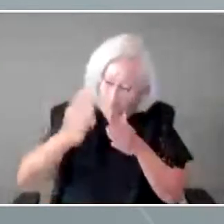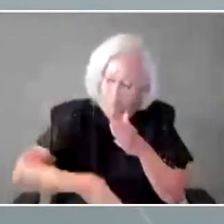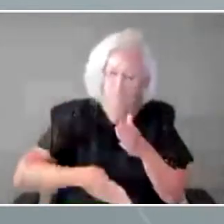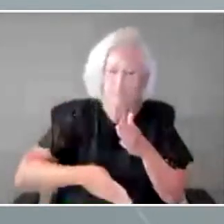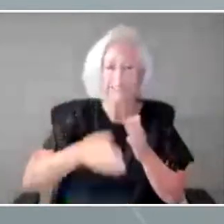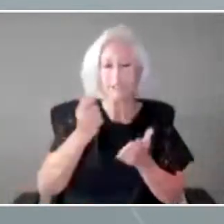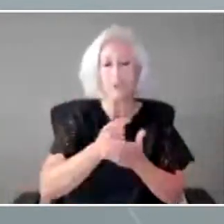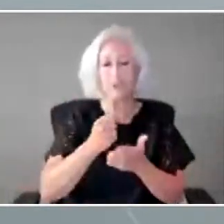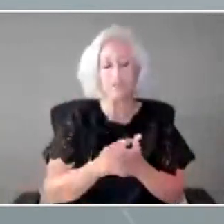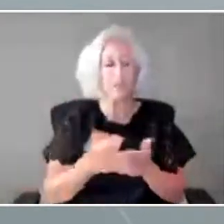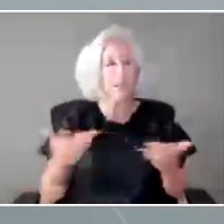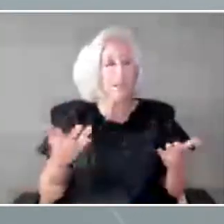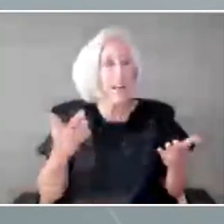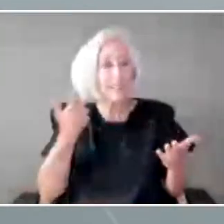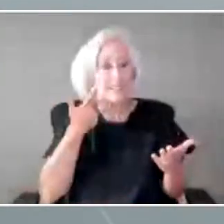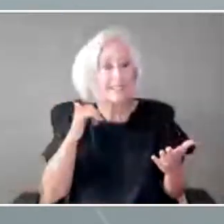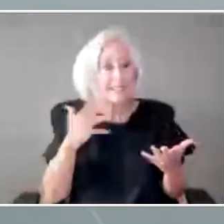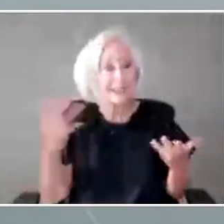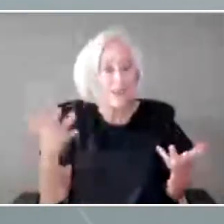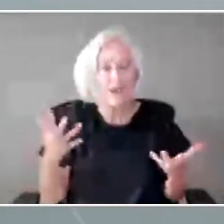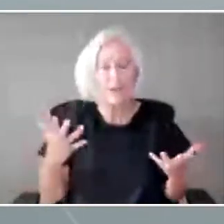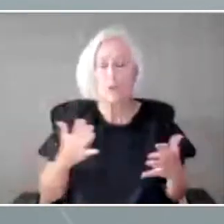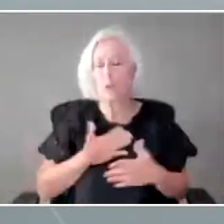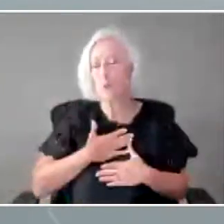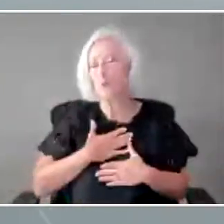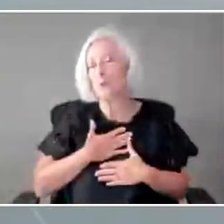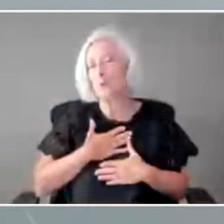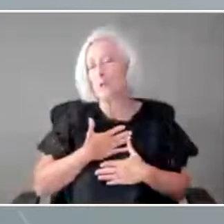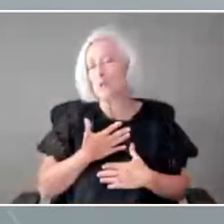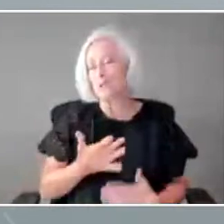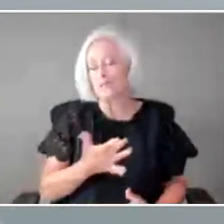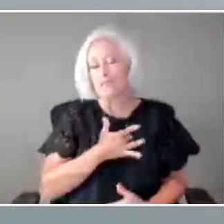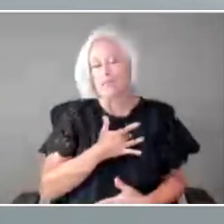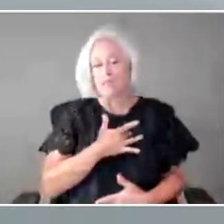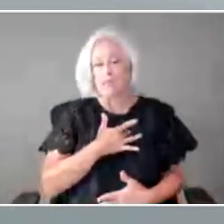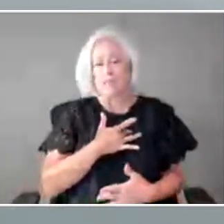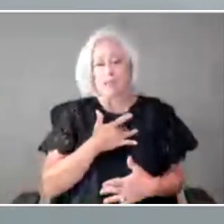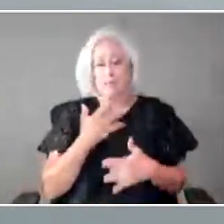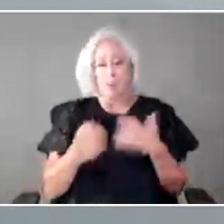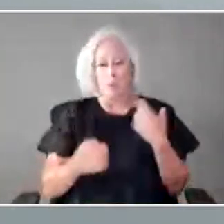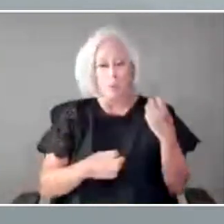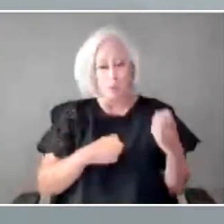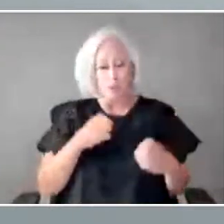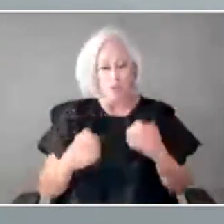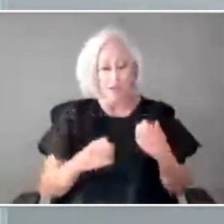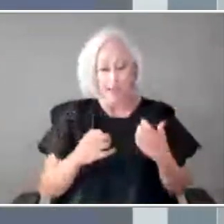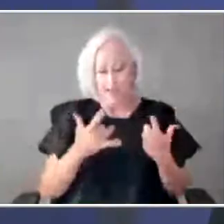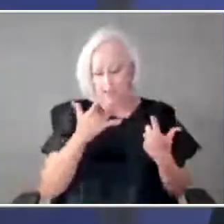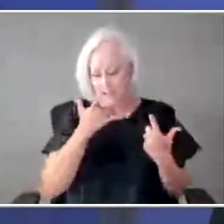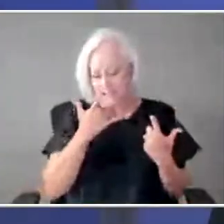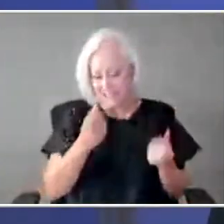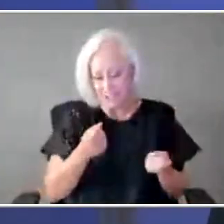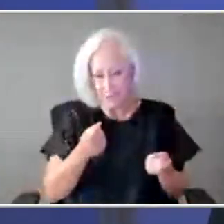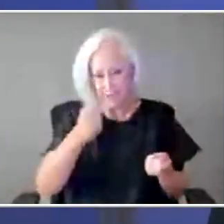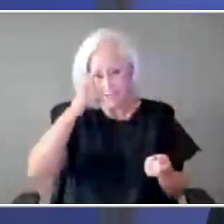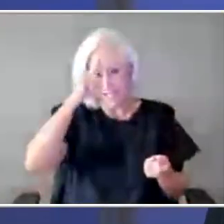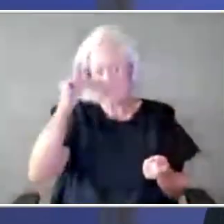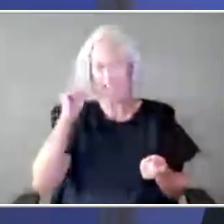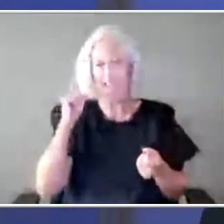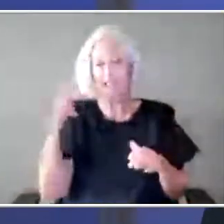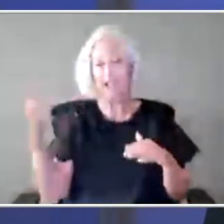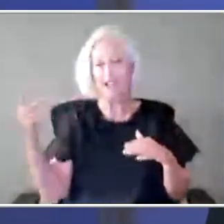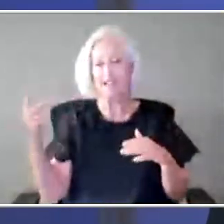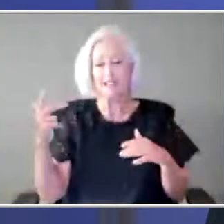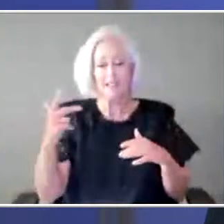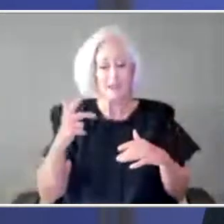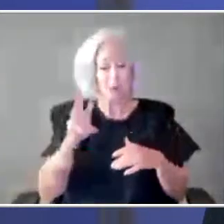so emotional, so emotional. I mean, it's interesting because as I still drive by the Westwood campus, you would